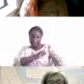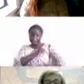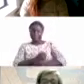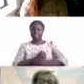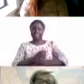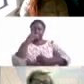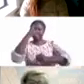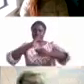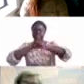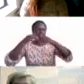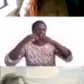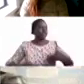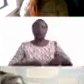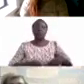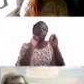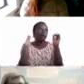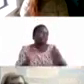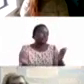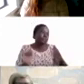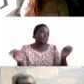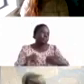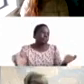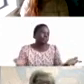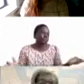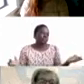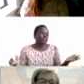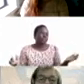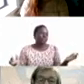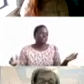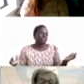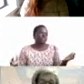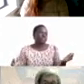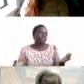many young girls and mothers